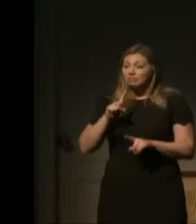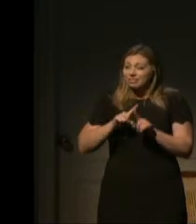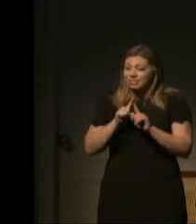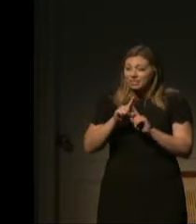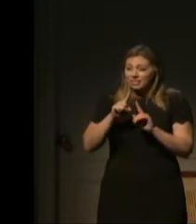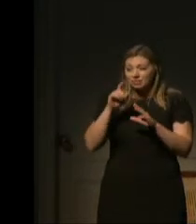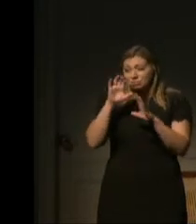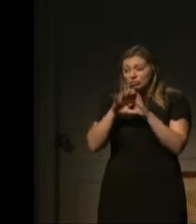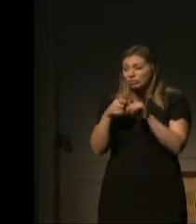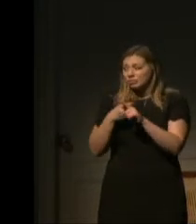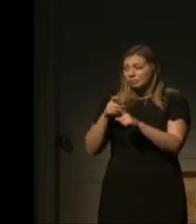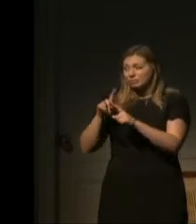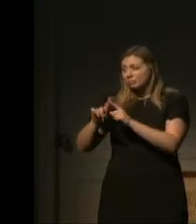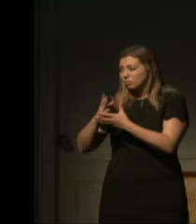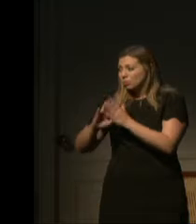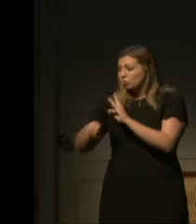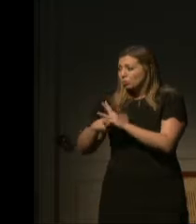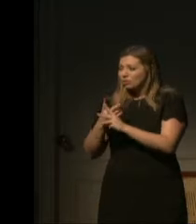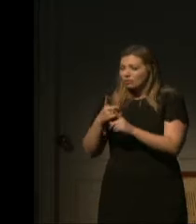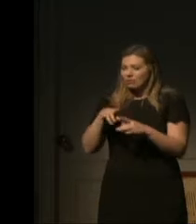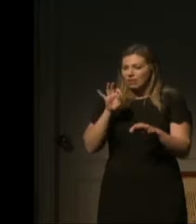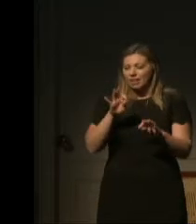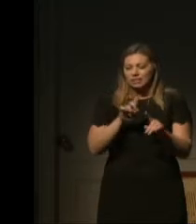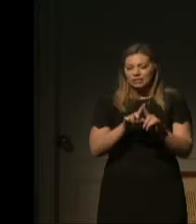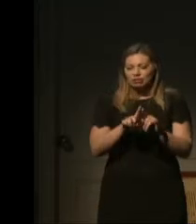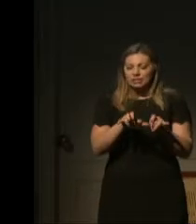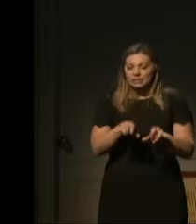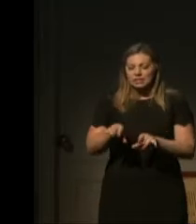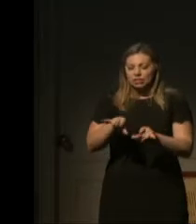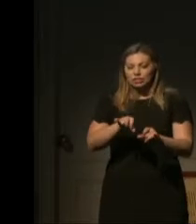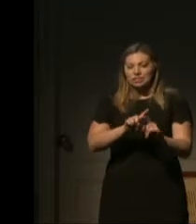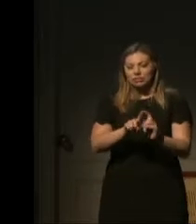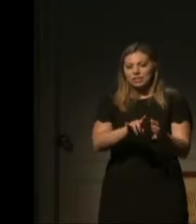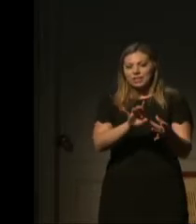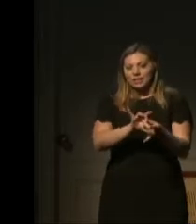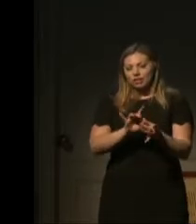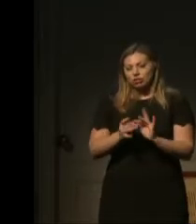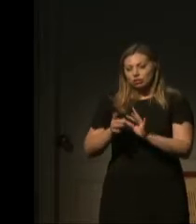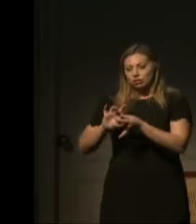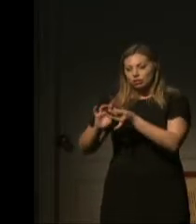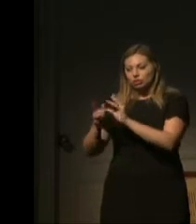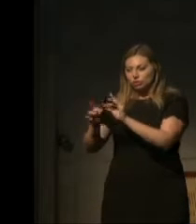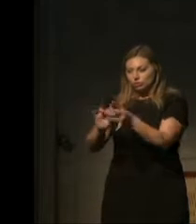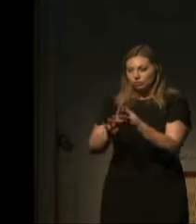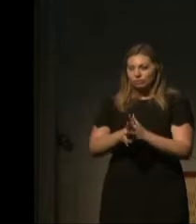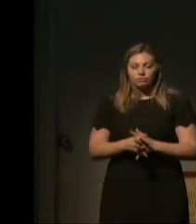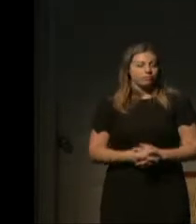across geographies, to find synergies and connections between them.